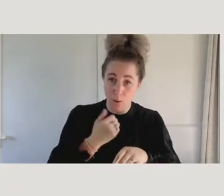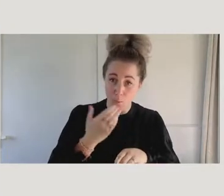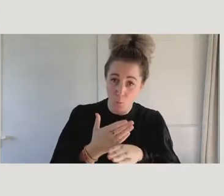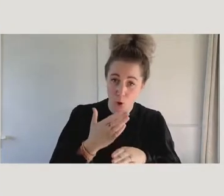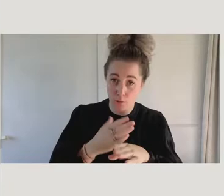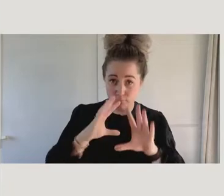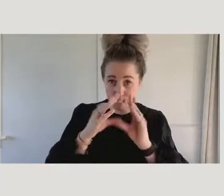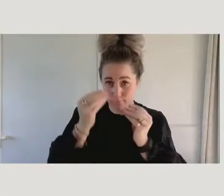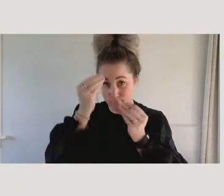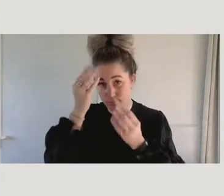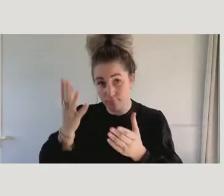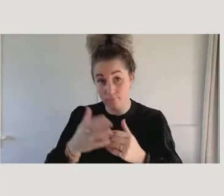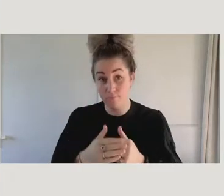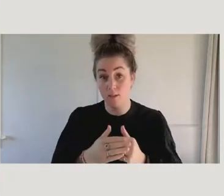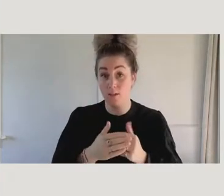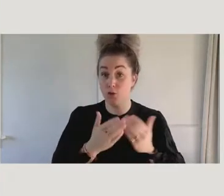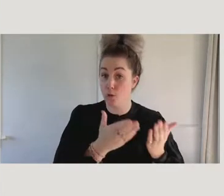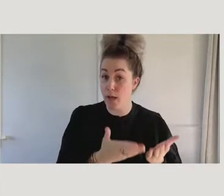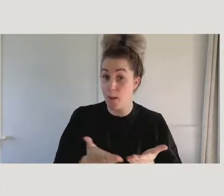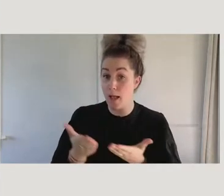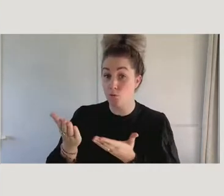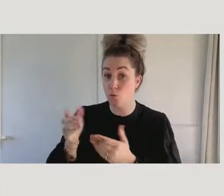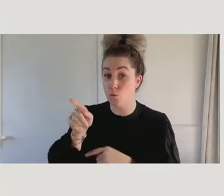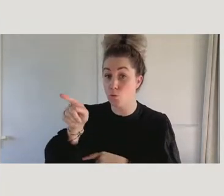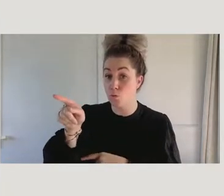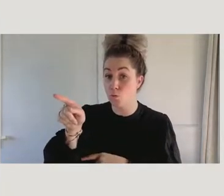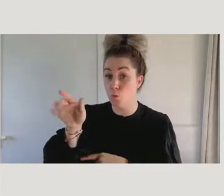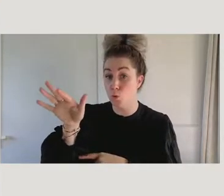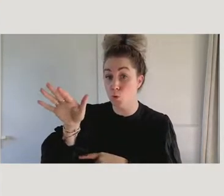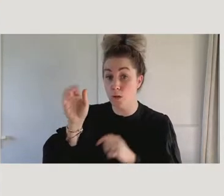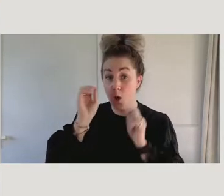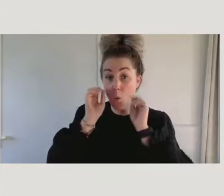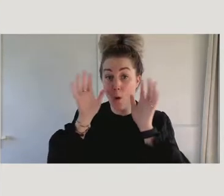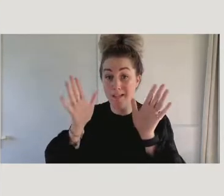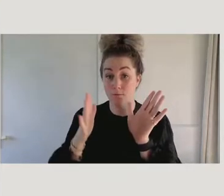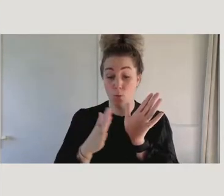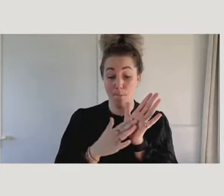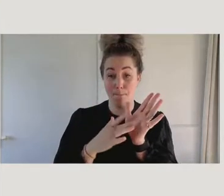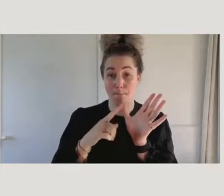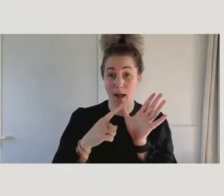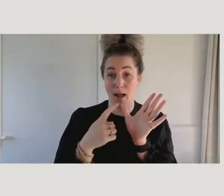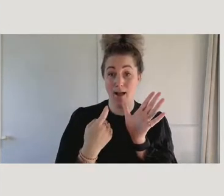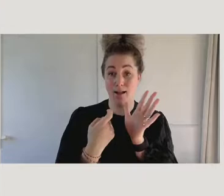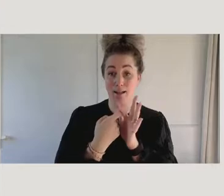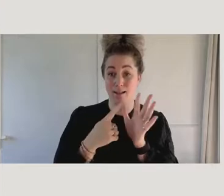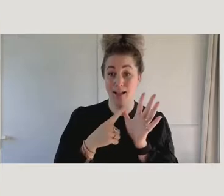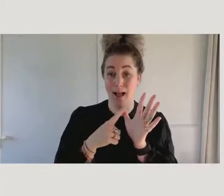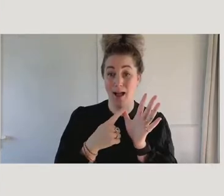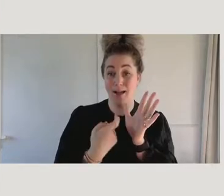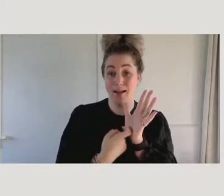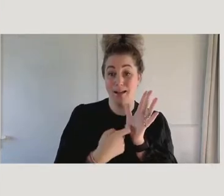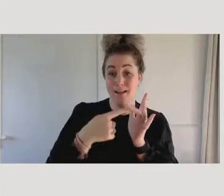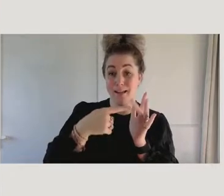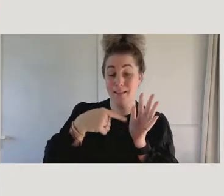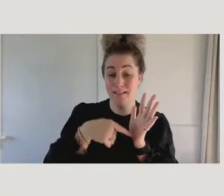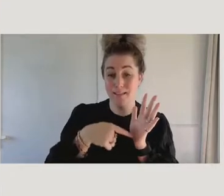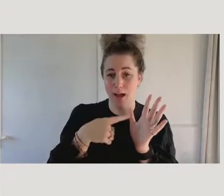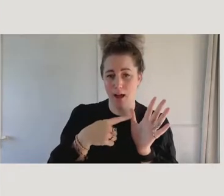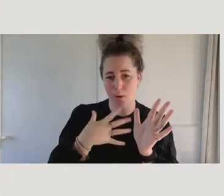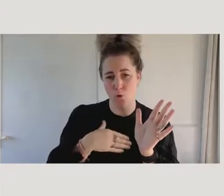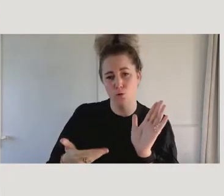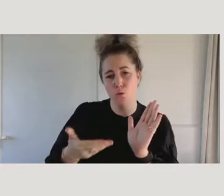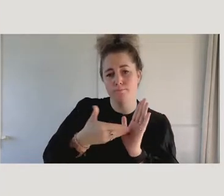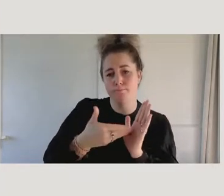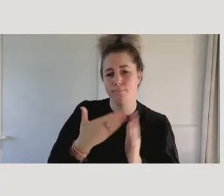so now I'm going to hand you back to the uh wonderful Margarita and Margarita I wanted to say an extra thank you to you